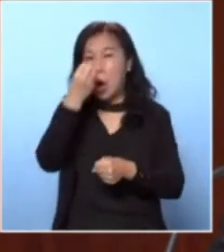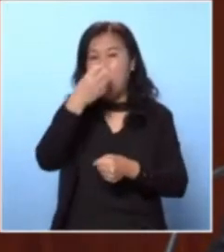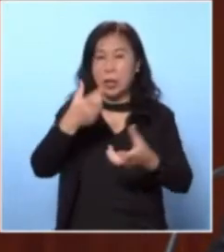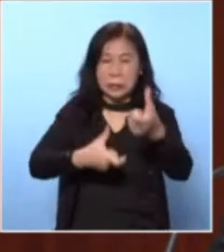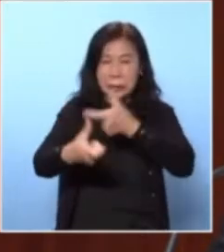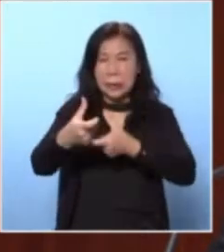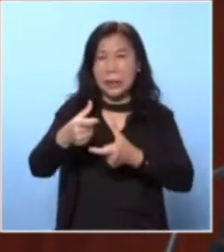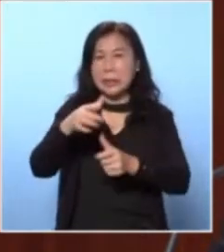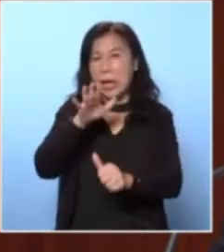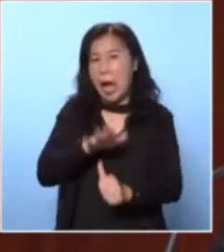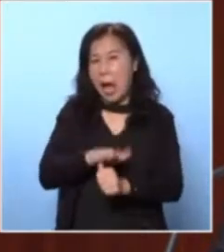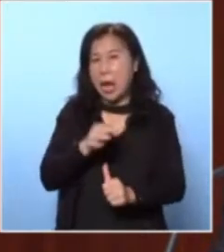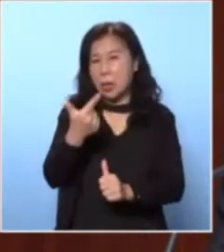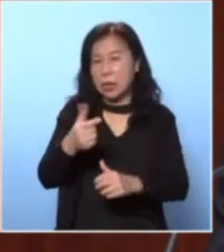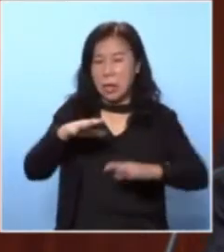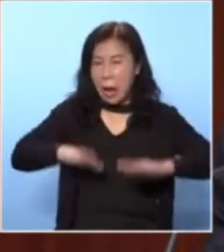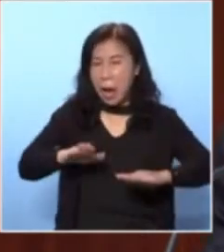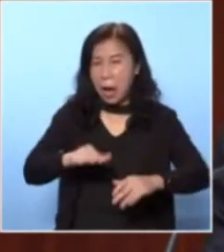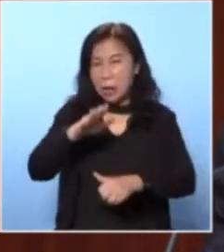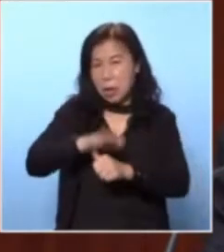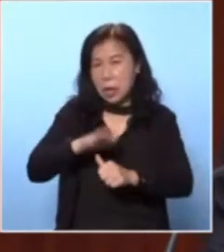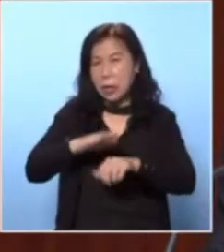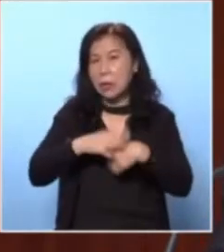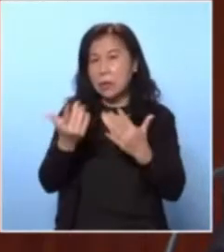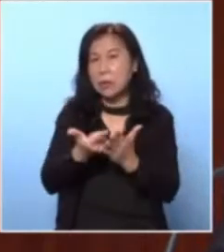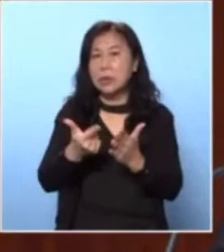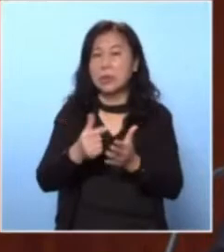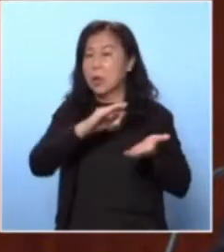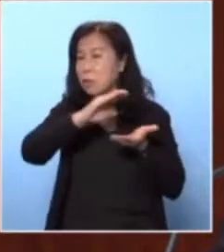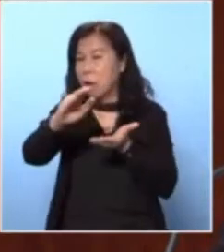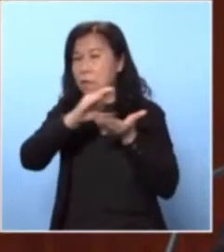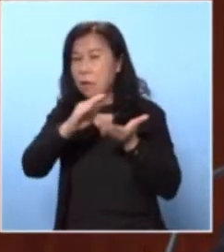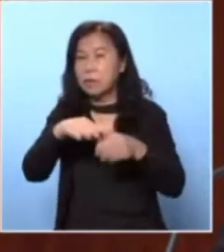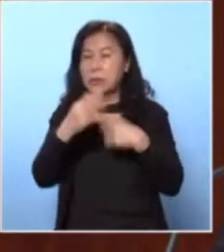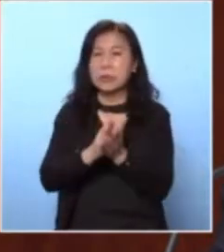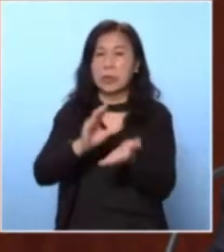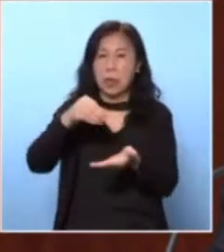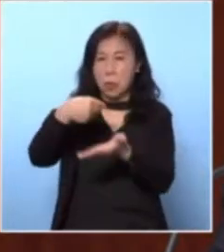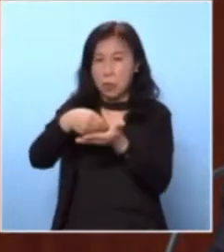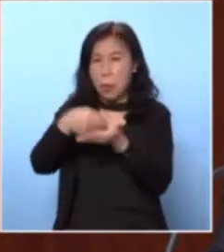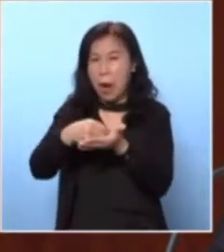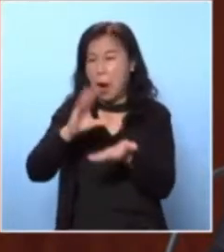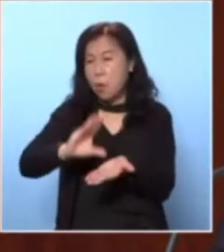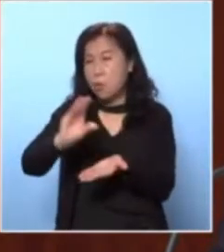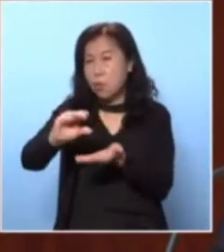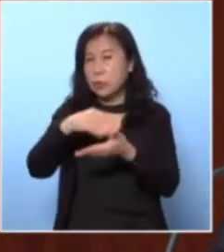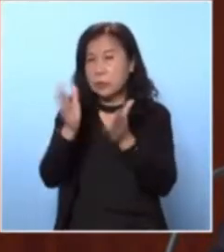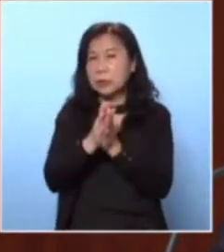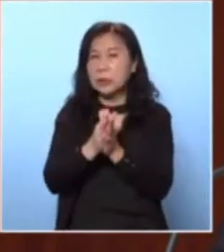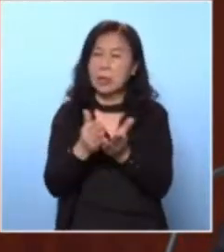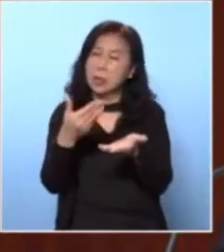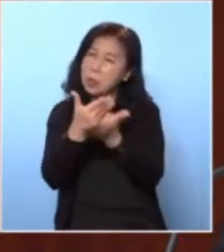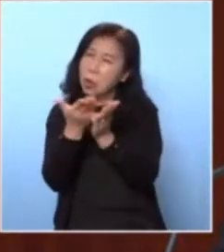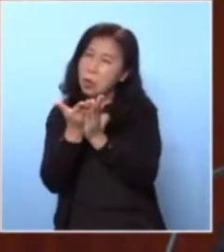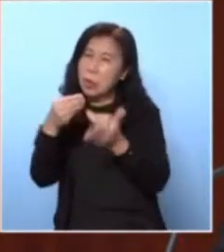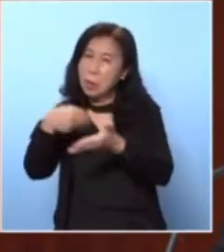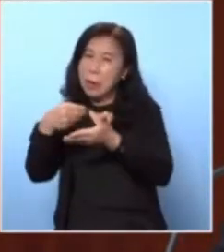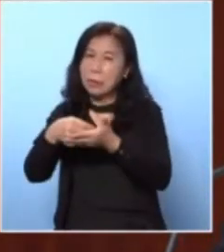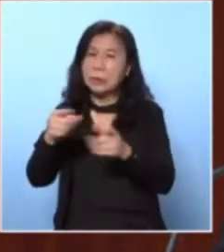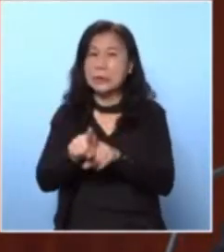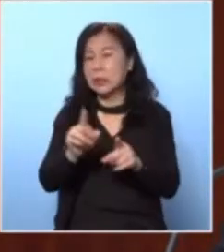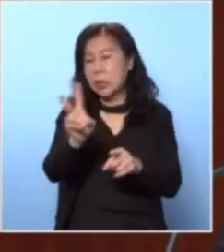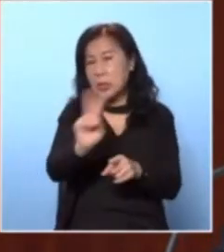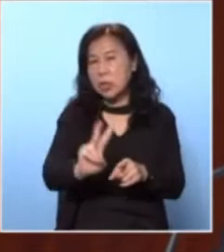undermined, putting pressure on Hong Kong's economy. Our total goods exports and our investments and access markets have